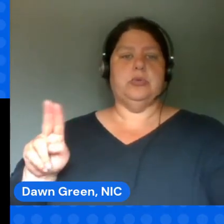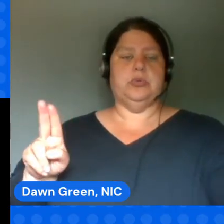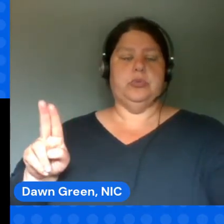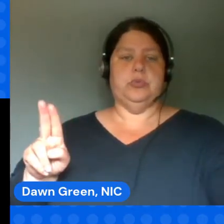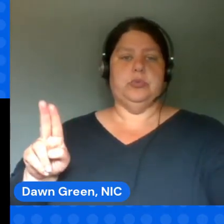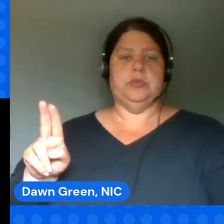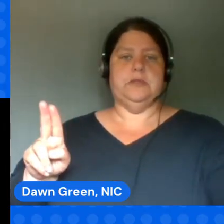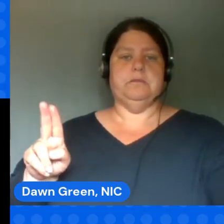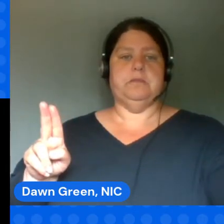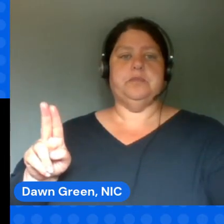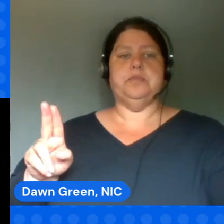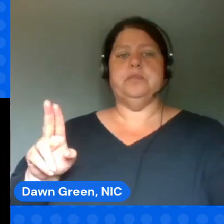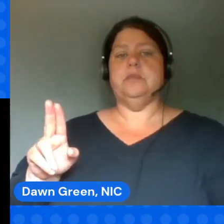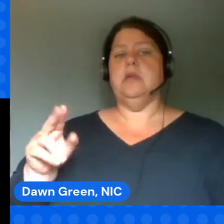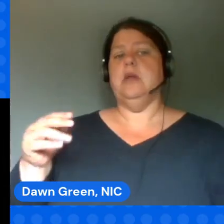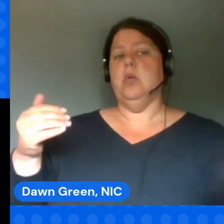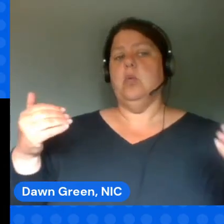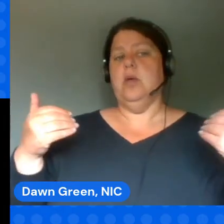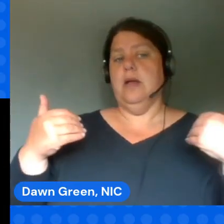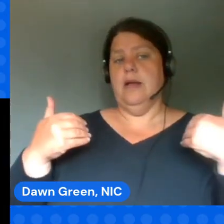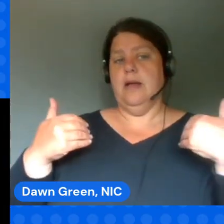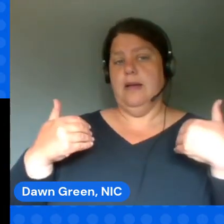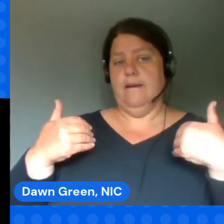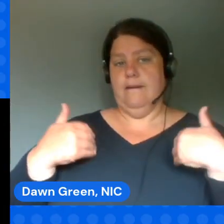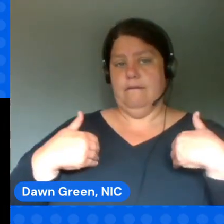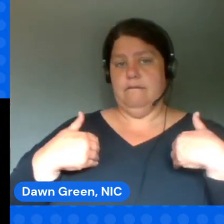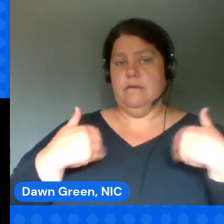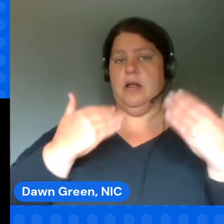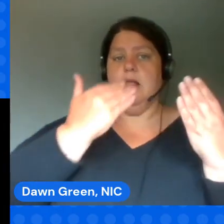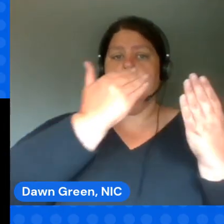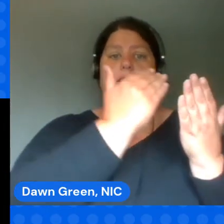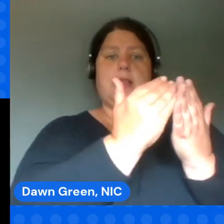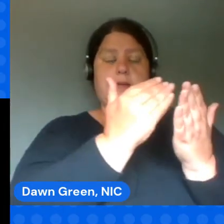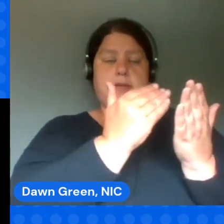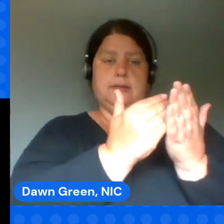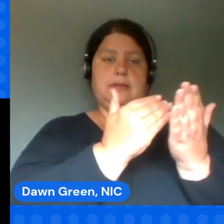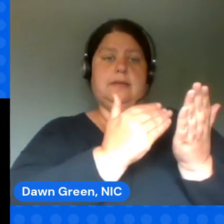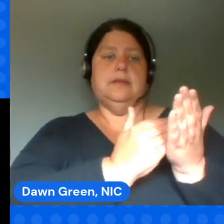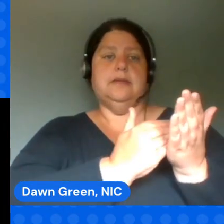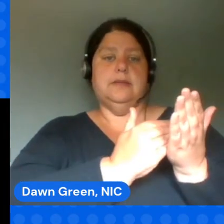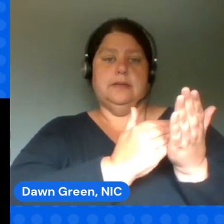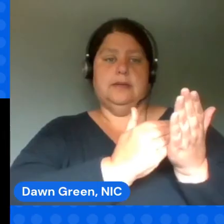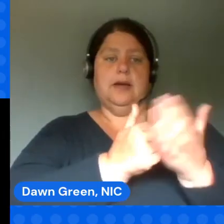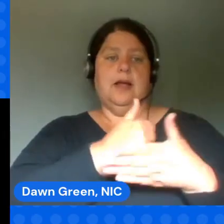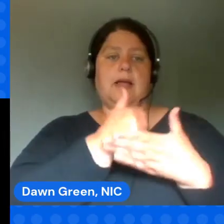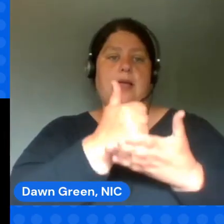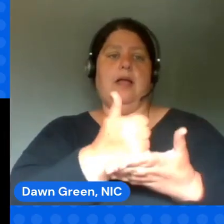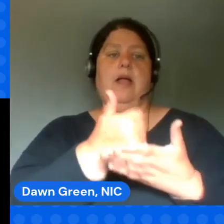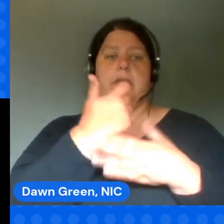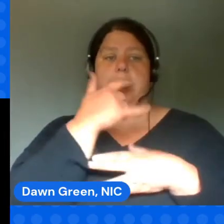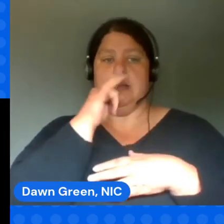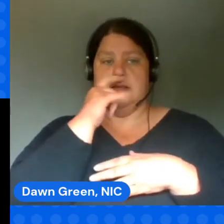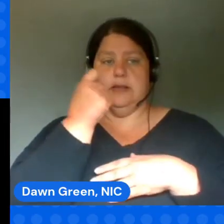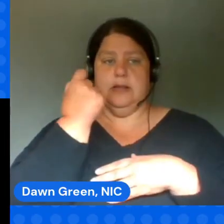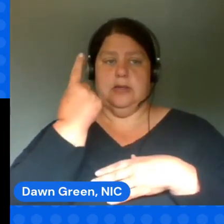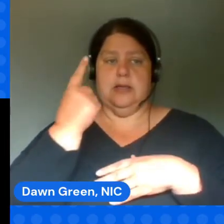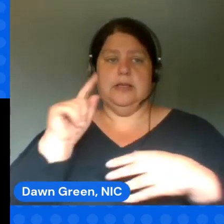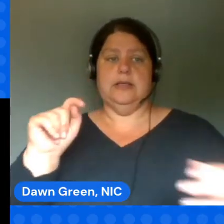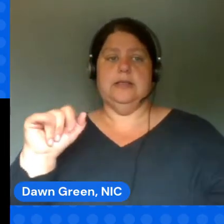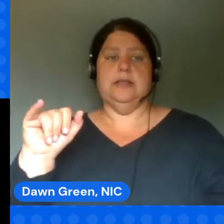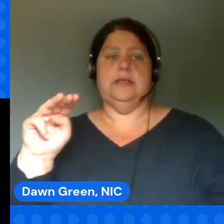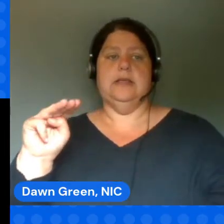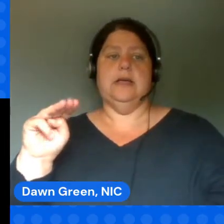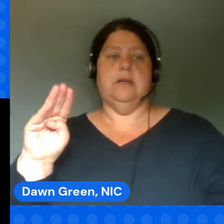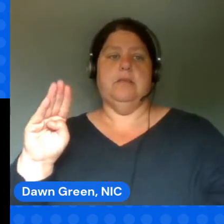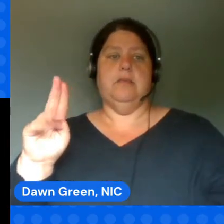we have is we've kind of taken a lesson and helping kids to understand that Timbuktu